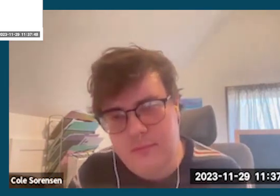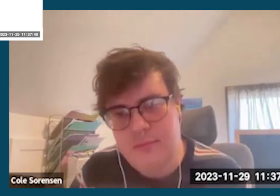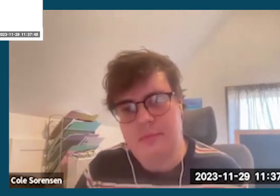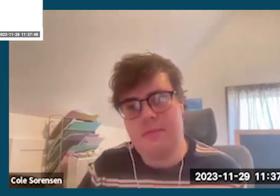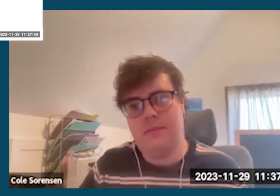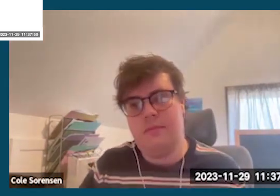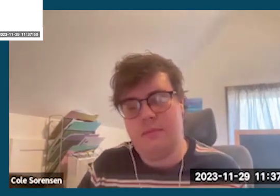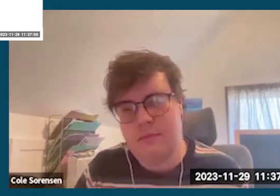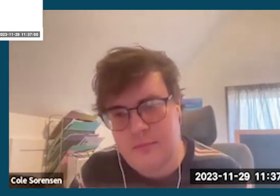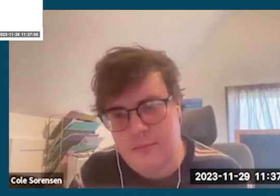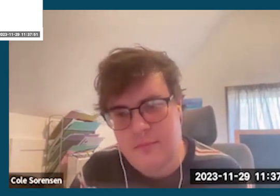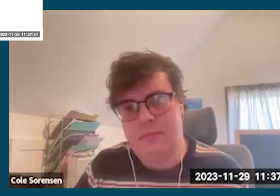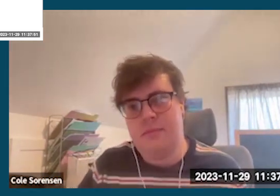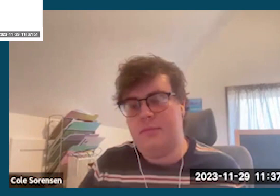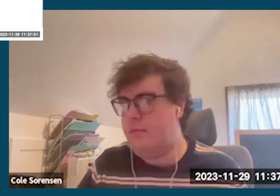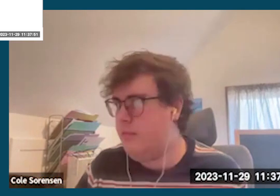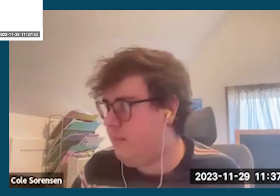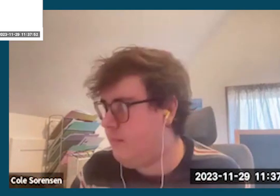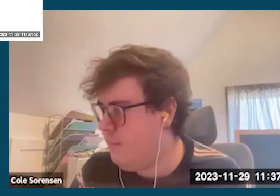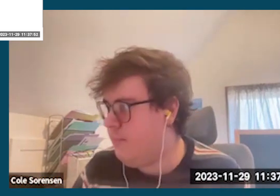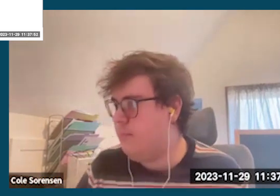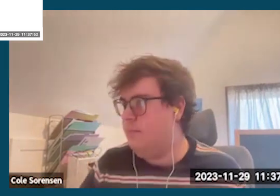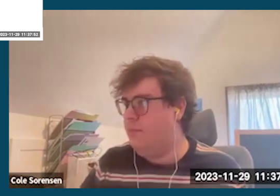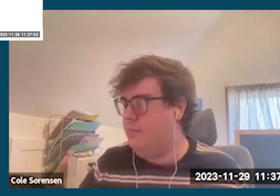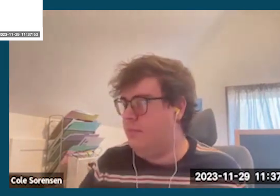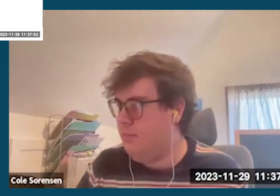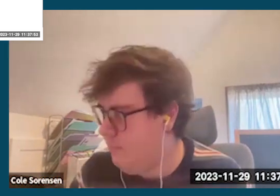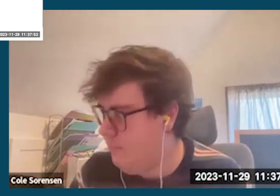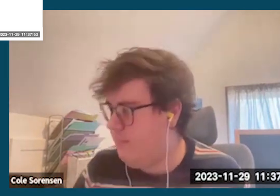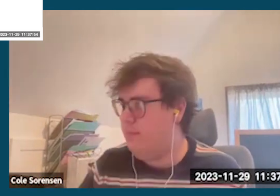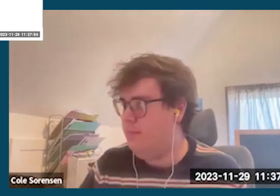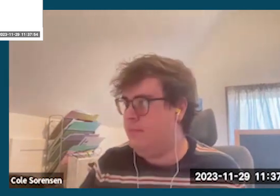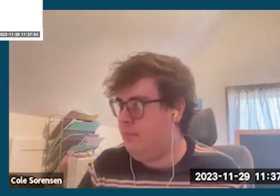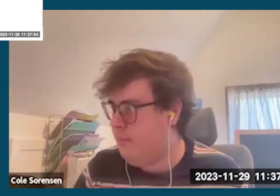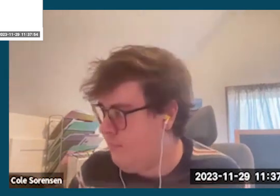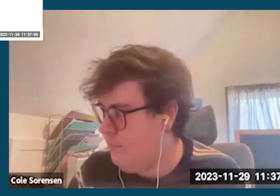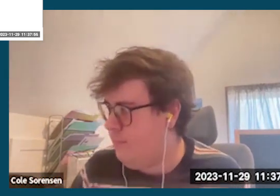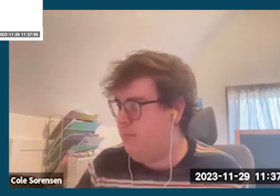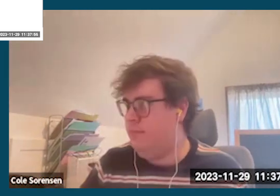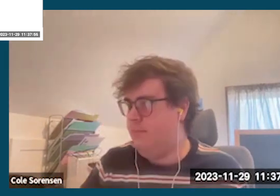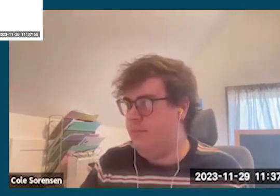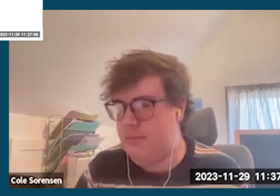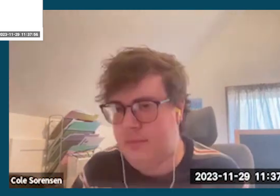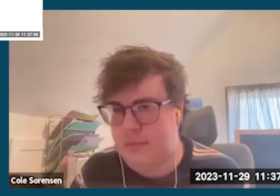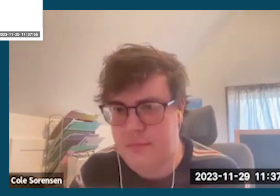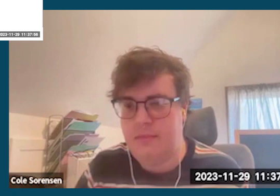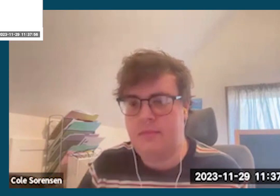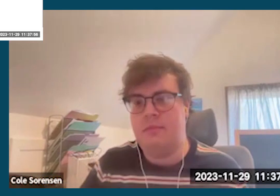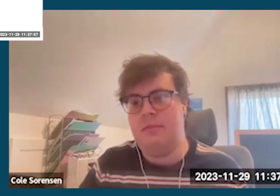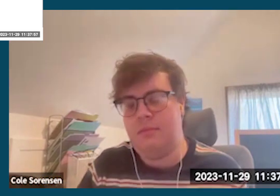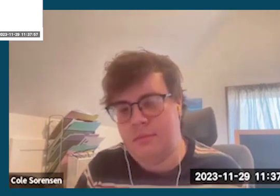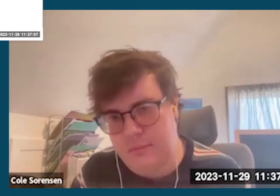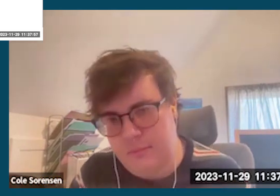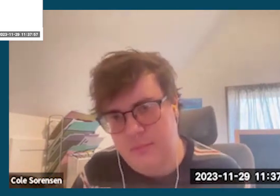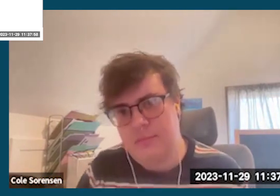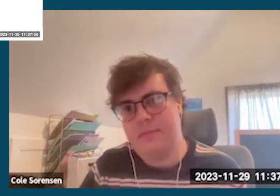giving permission to speak to my support worker. Sometimes they will accept if I answer using my communication